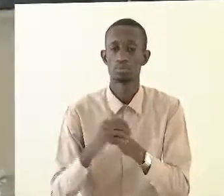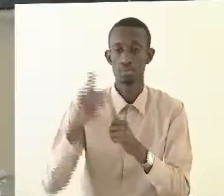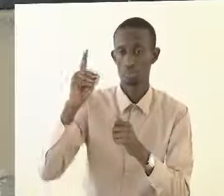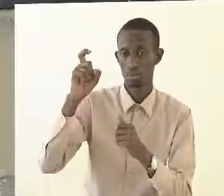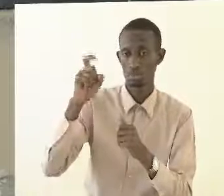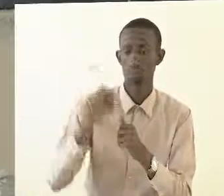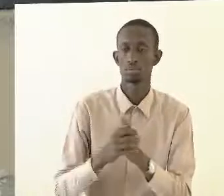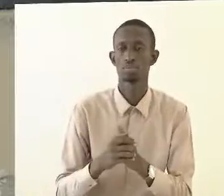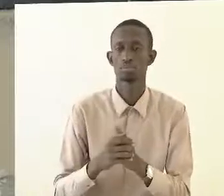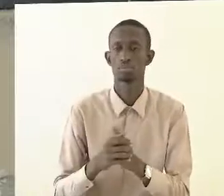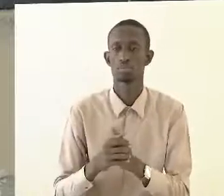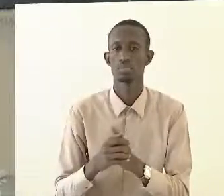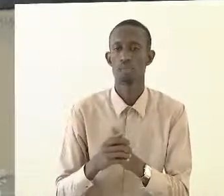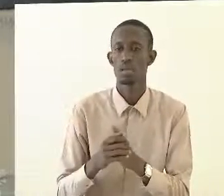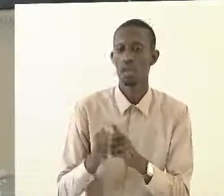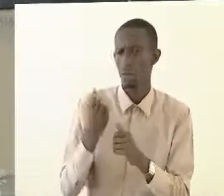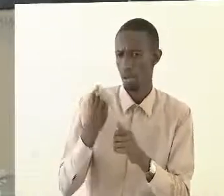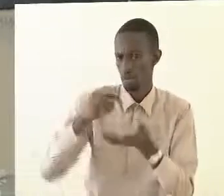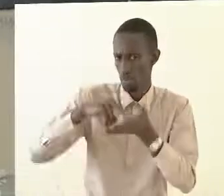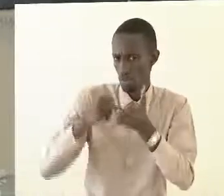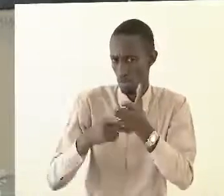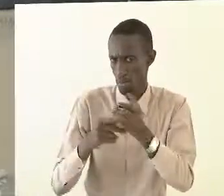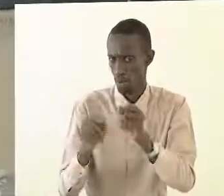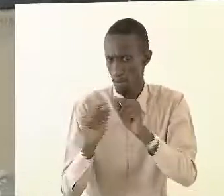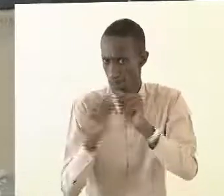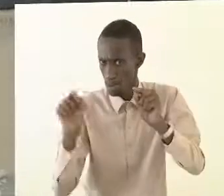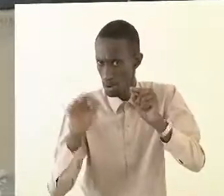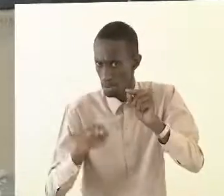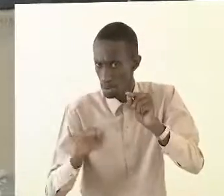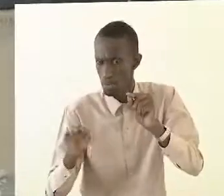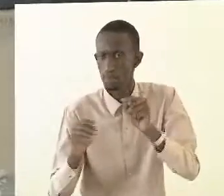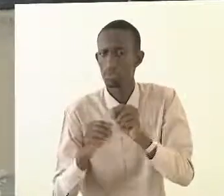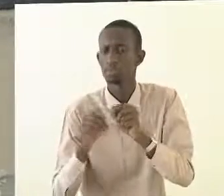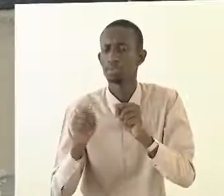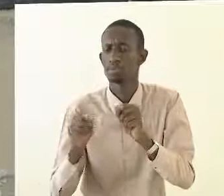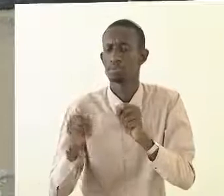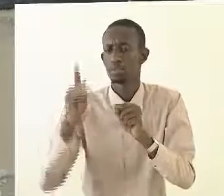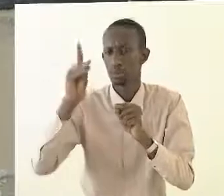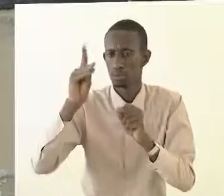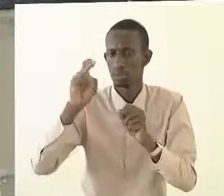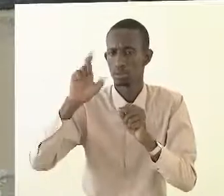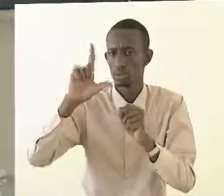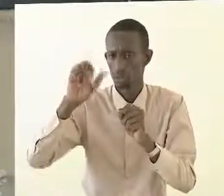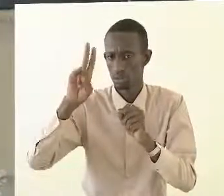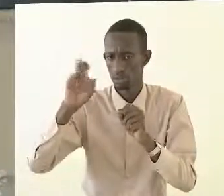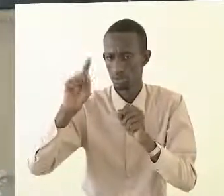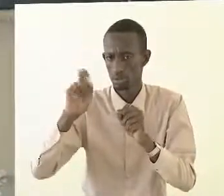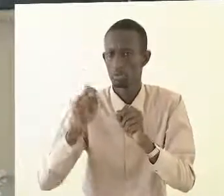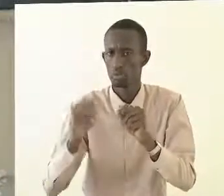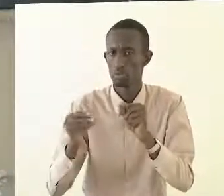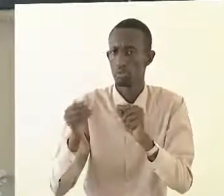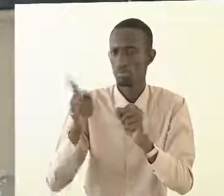minus x squared is the derivative of this arcsine of x. It's